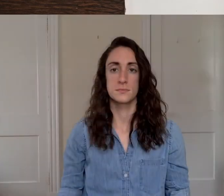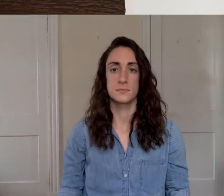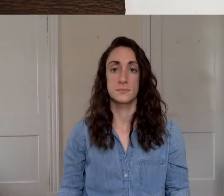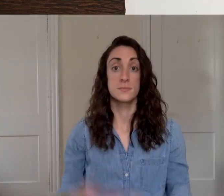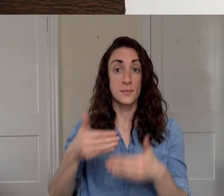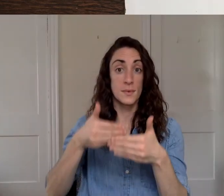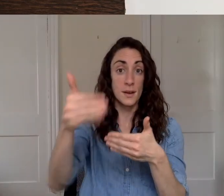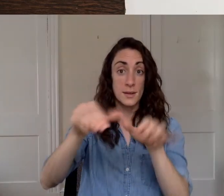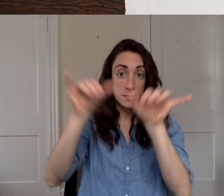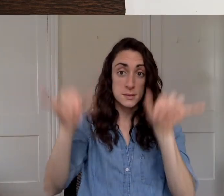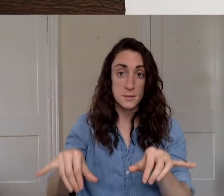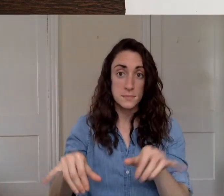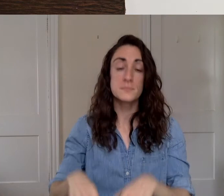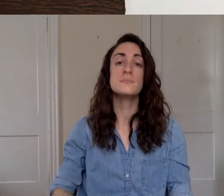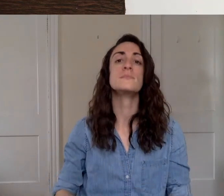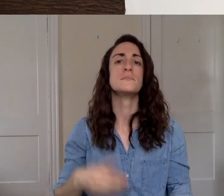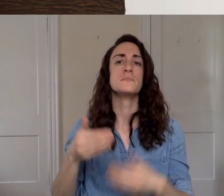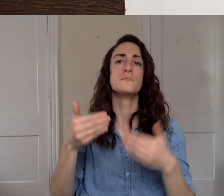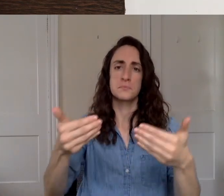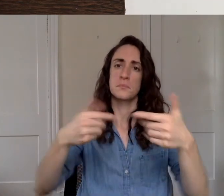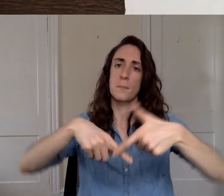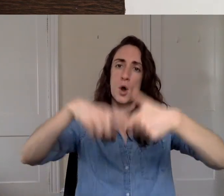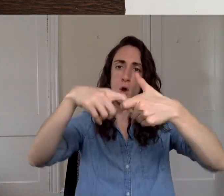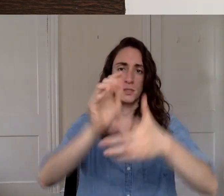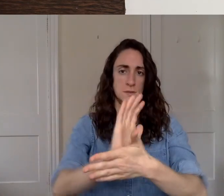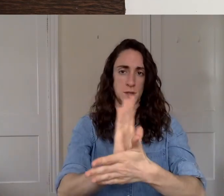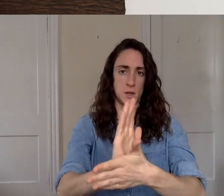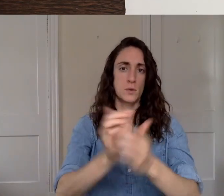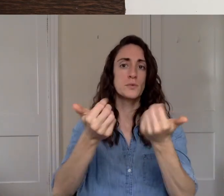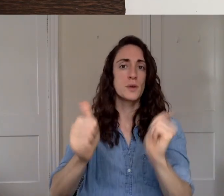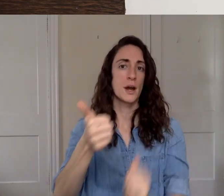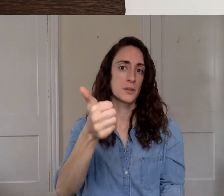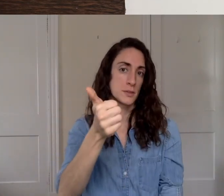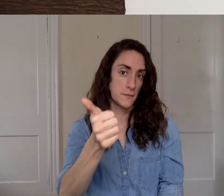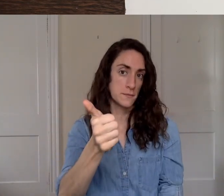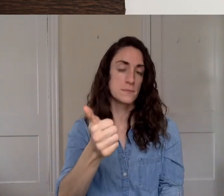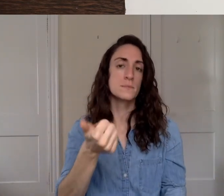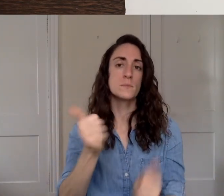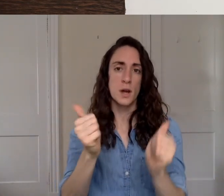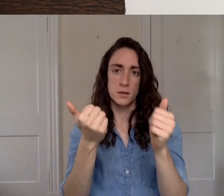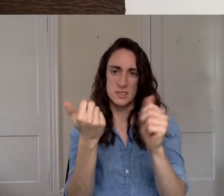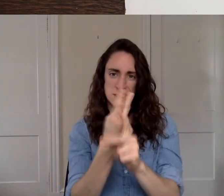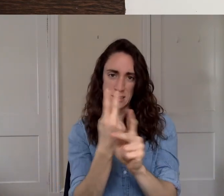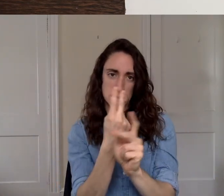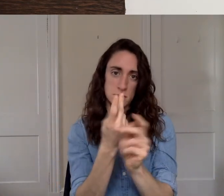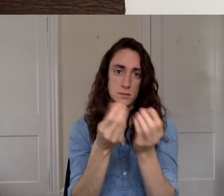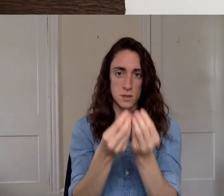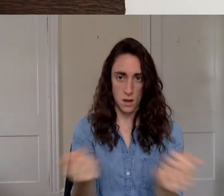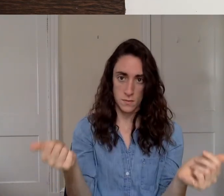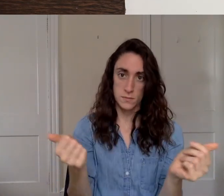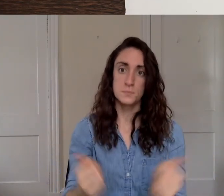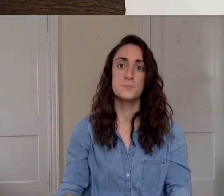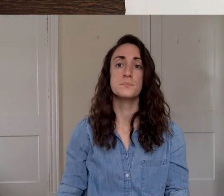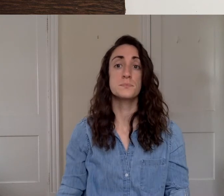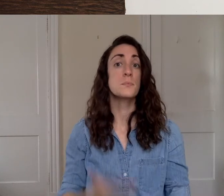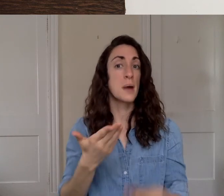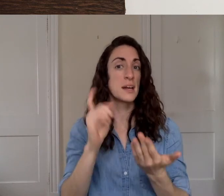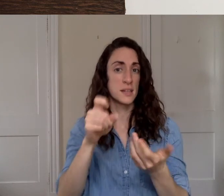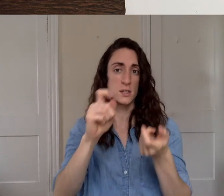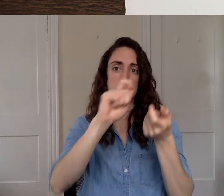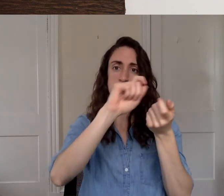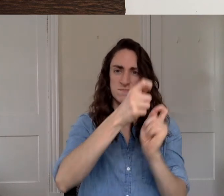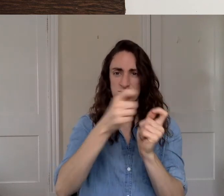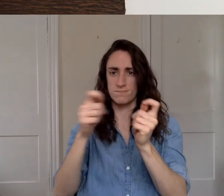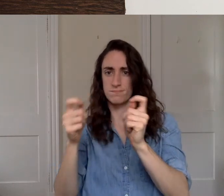For this next system, go ahead and pause the video, try to solve it yourself, and then see what happens. You might need to change the equations a little bit to make an equivalent